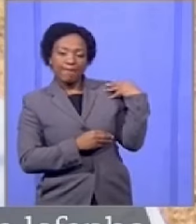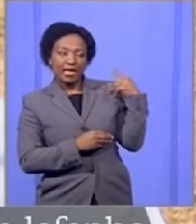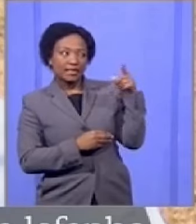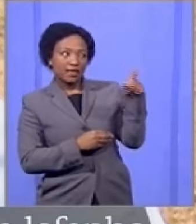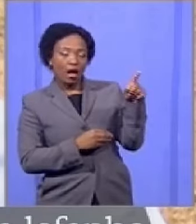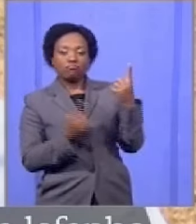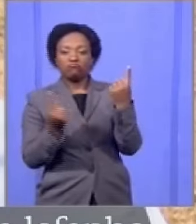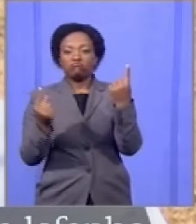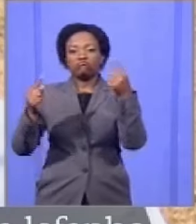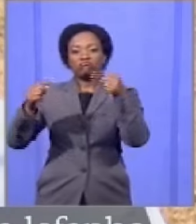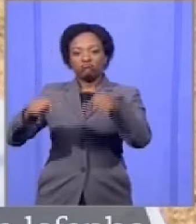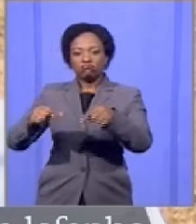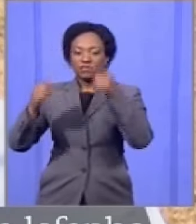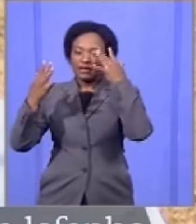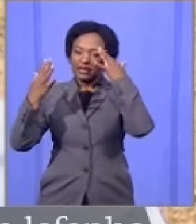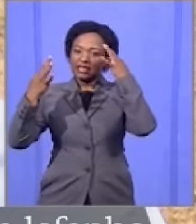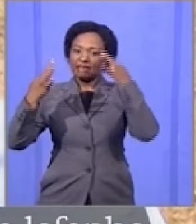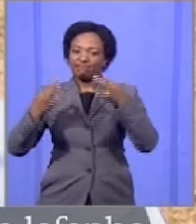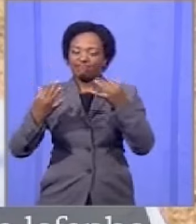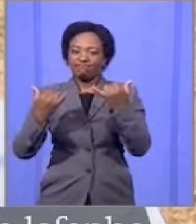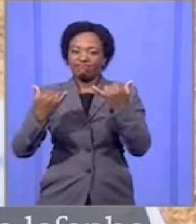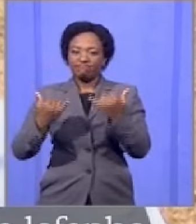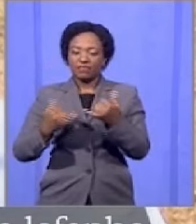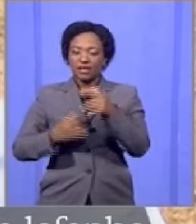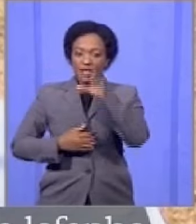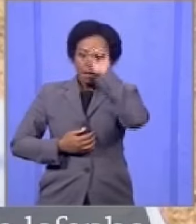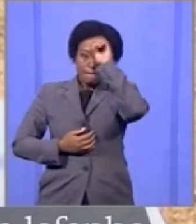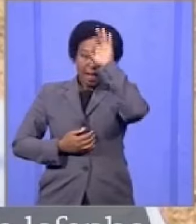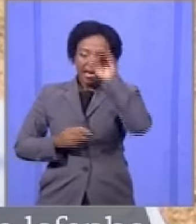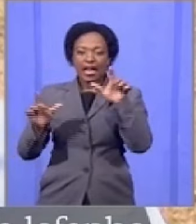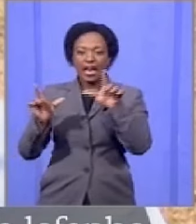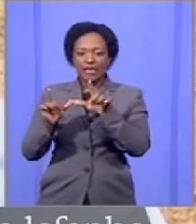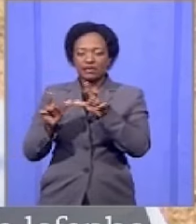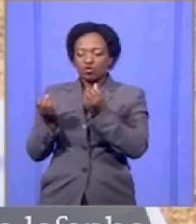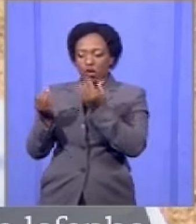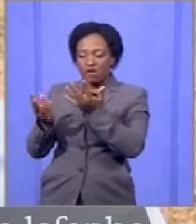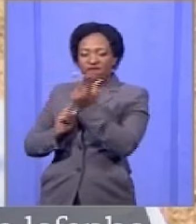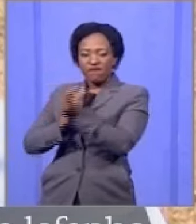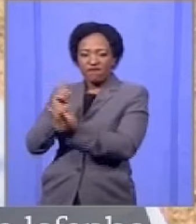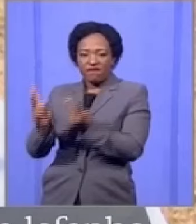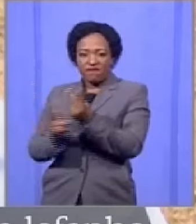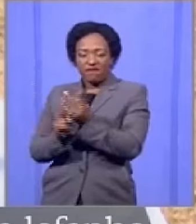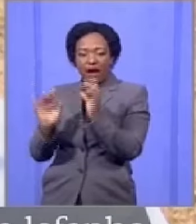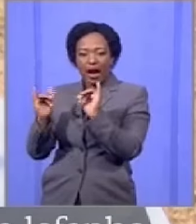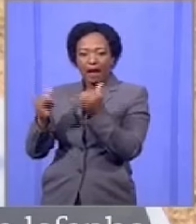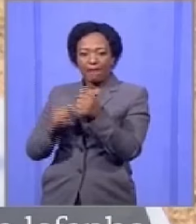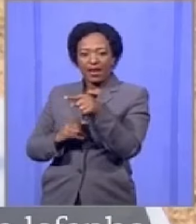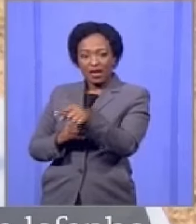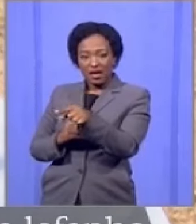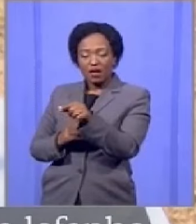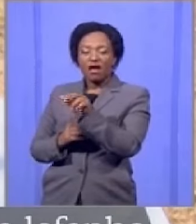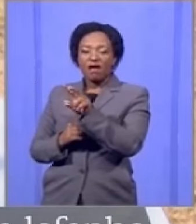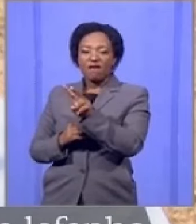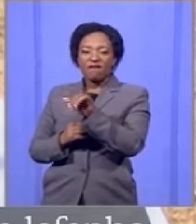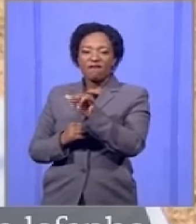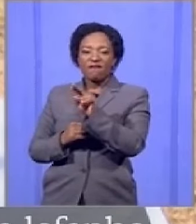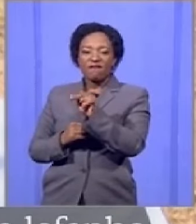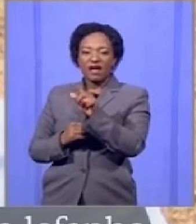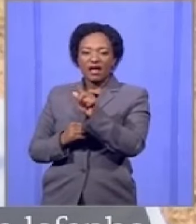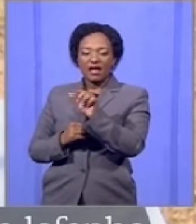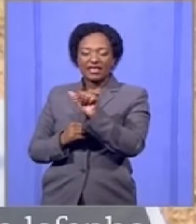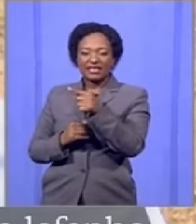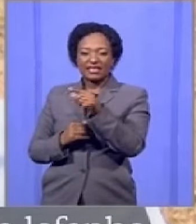a decision to reissue the mining license to Vantage Goldfields, of which are the cause of